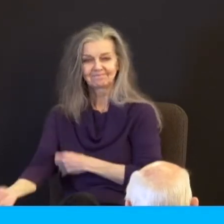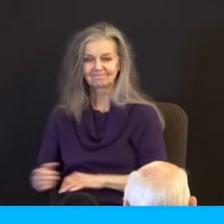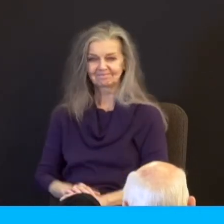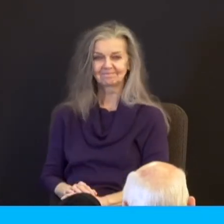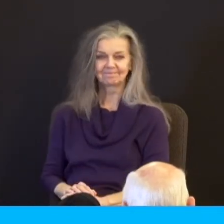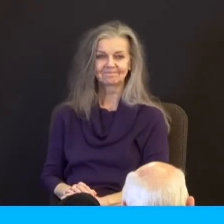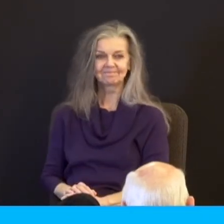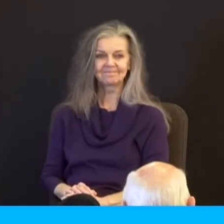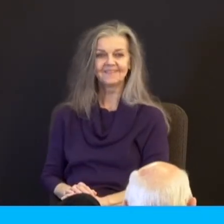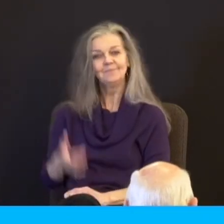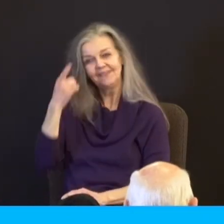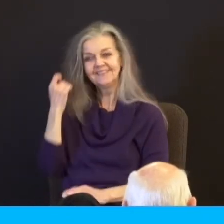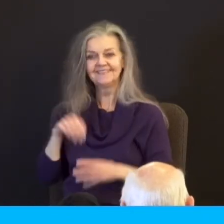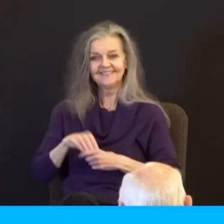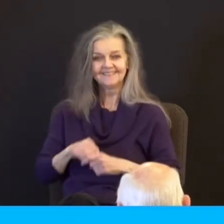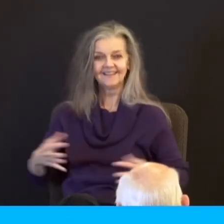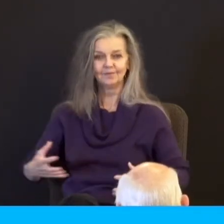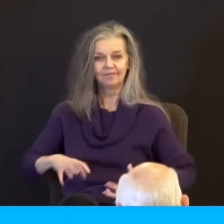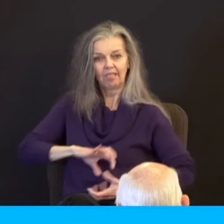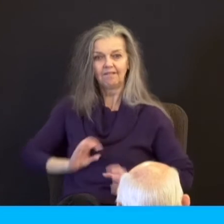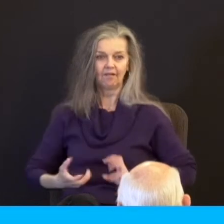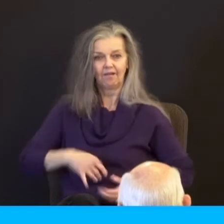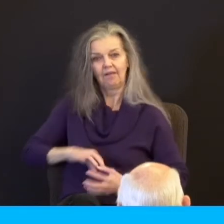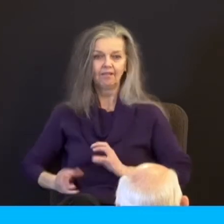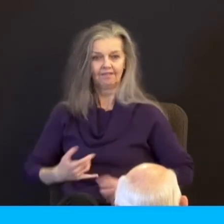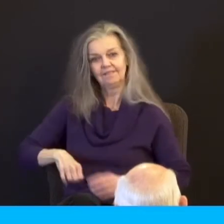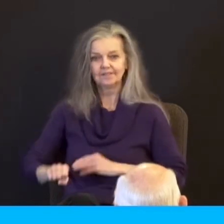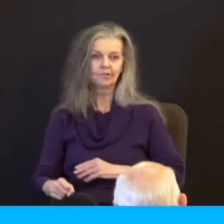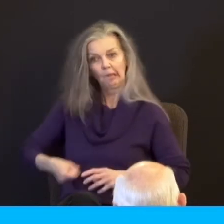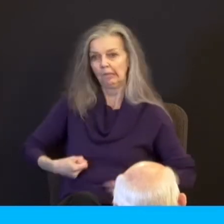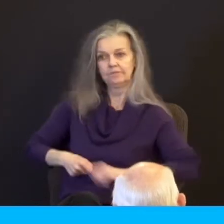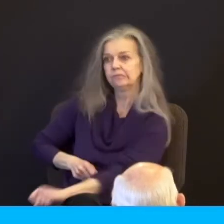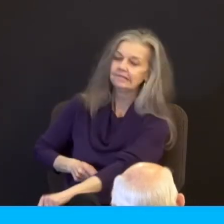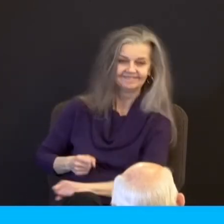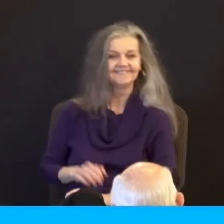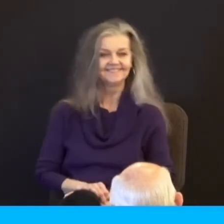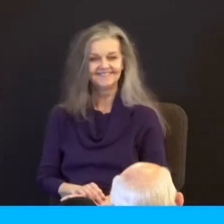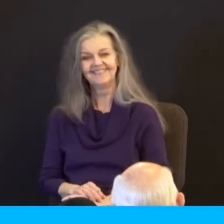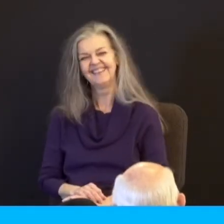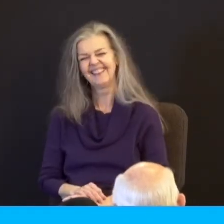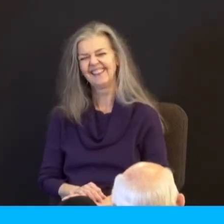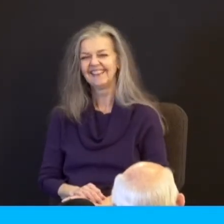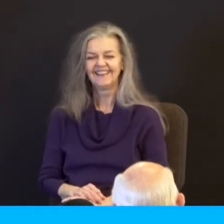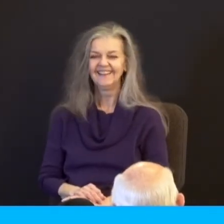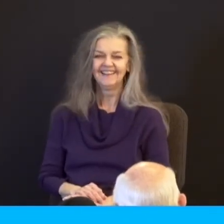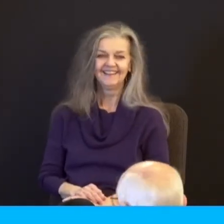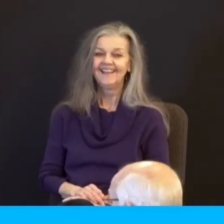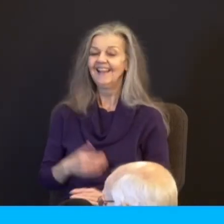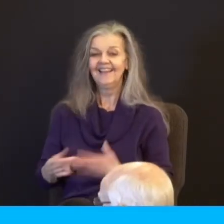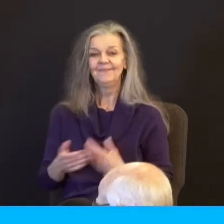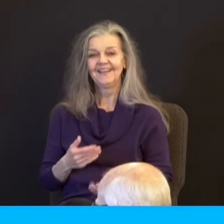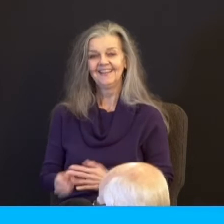away, moving around. And these little dudes were at it, I tried to keep him from going in. He pulled back